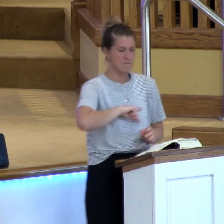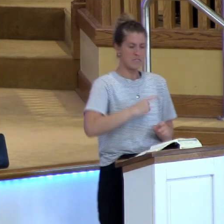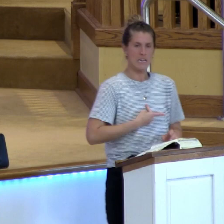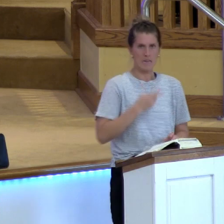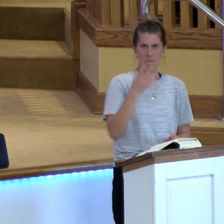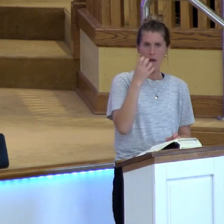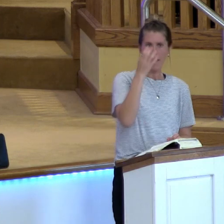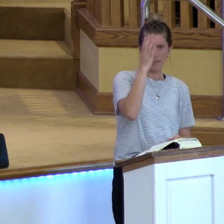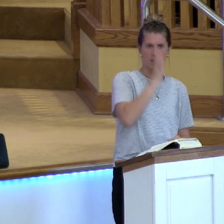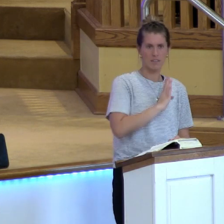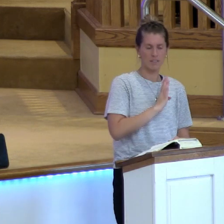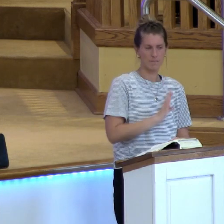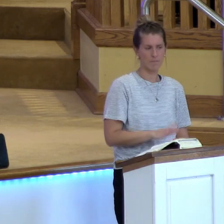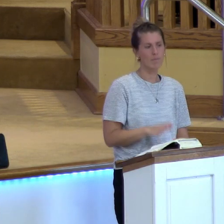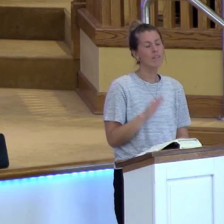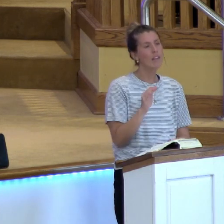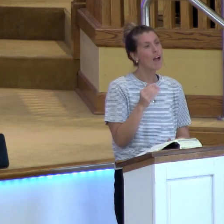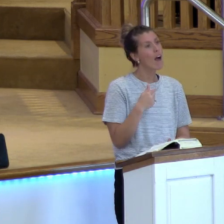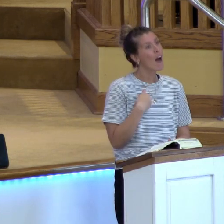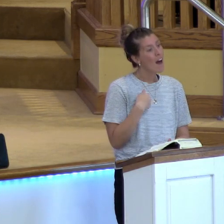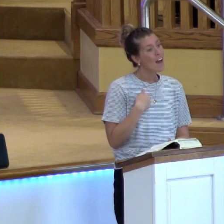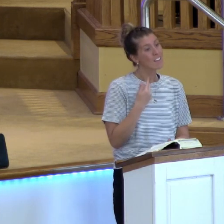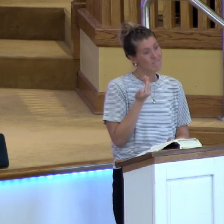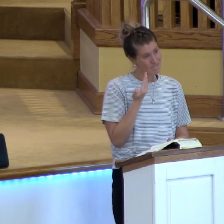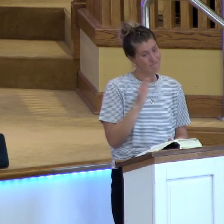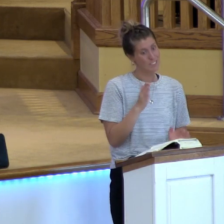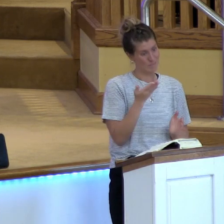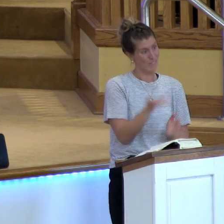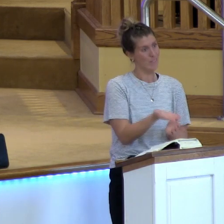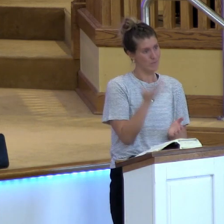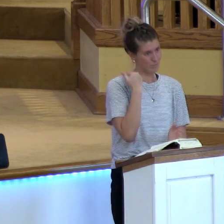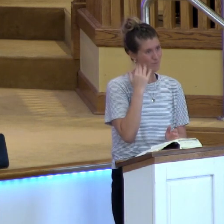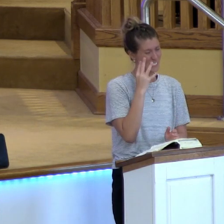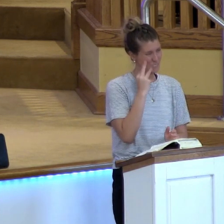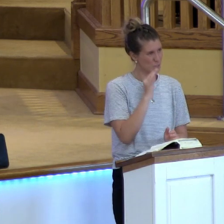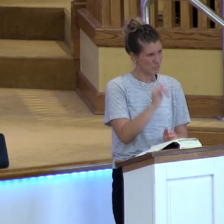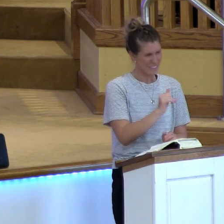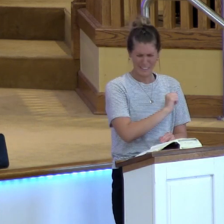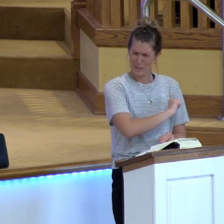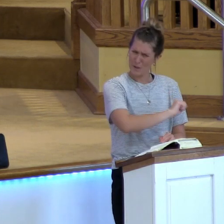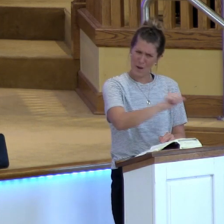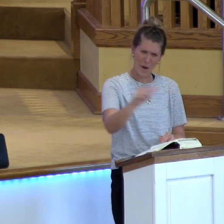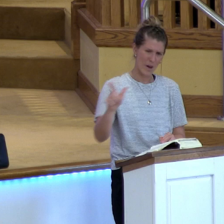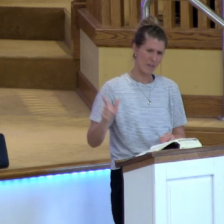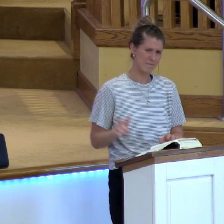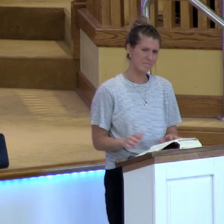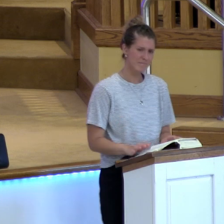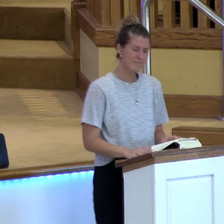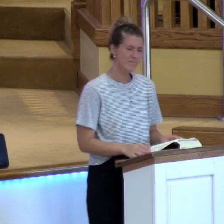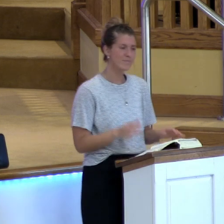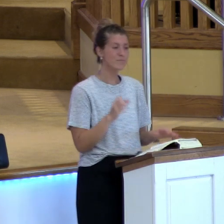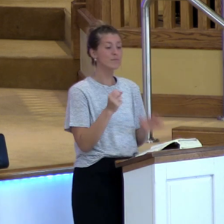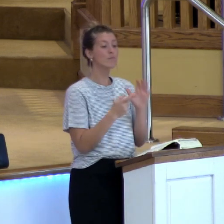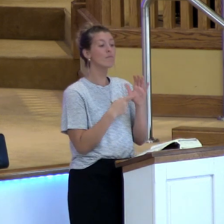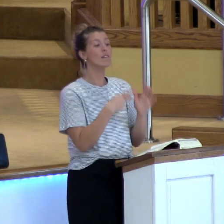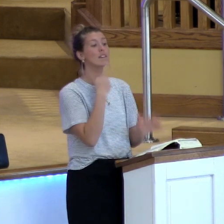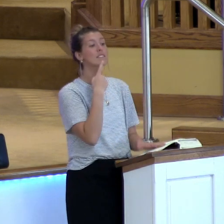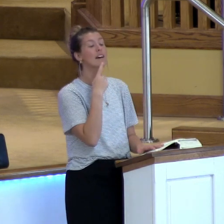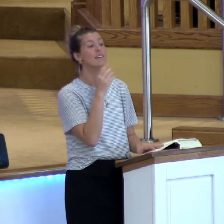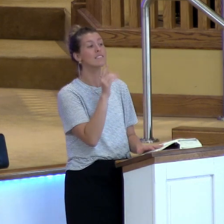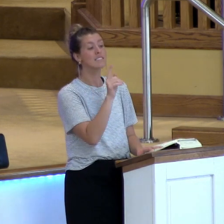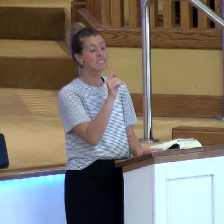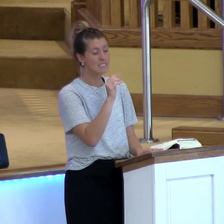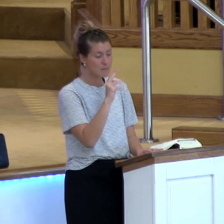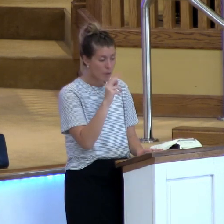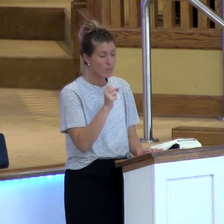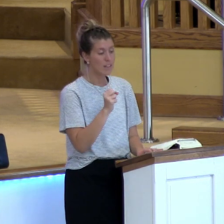God. And look here, I have been there. We've all been there, I think. So Paul says, Timotheus has got it